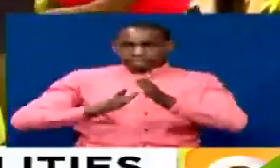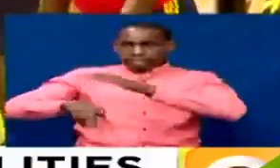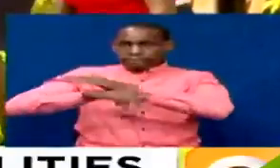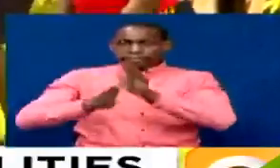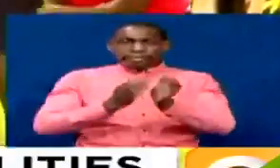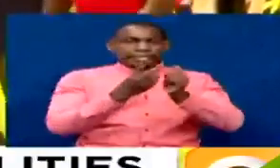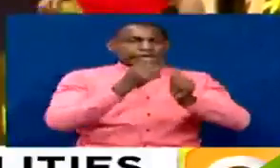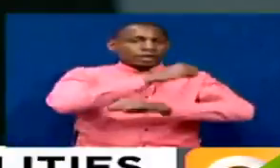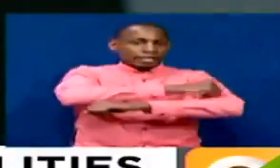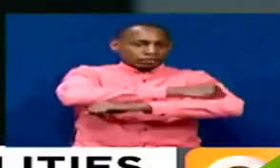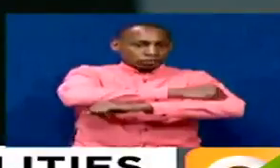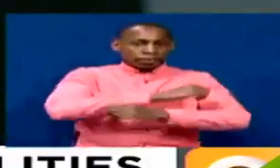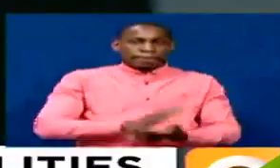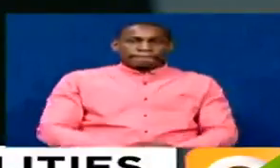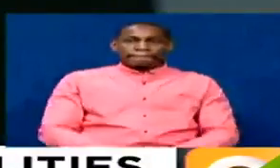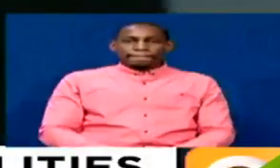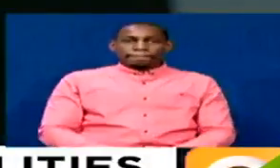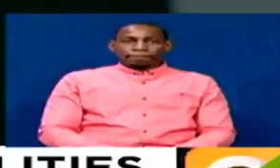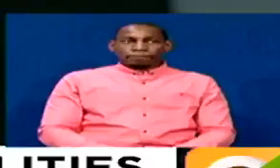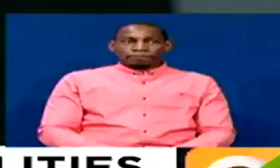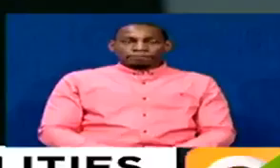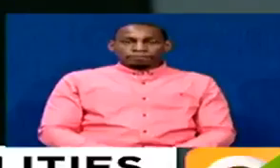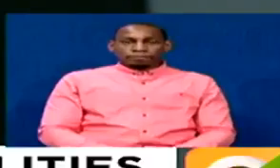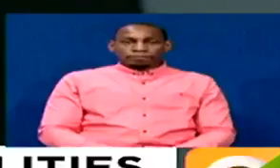primary and secondary school.